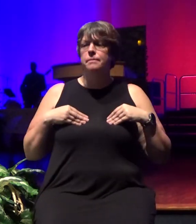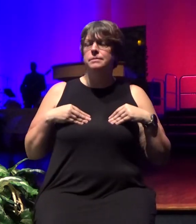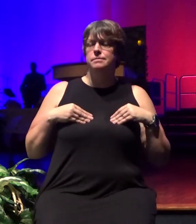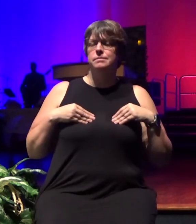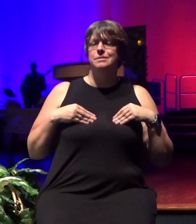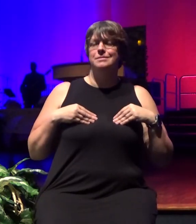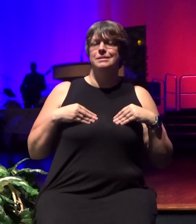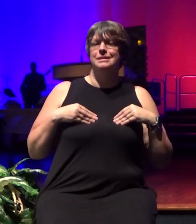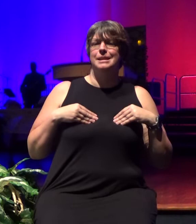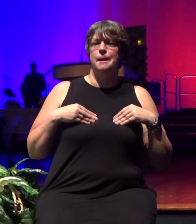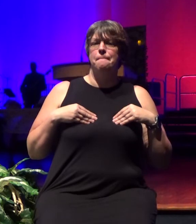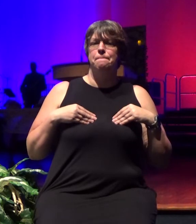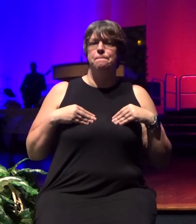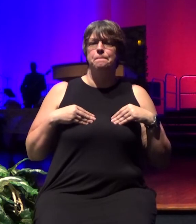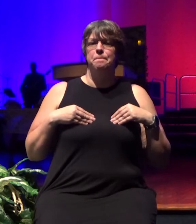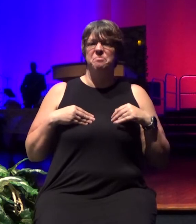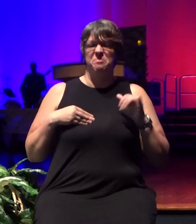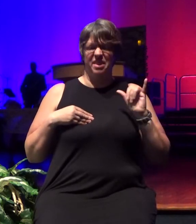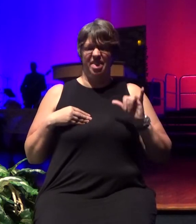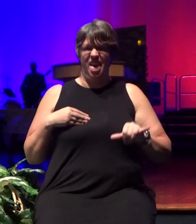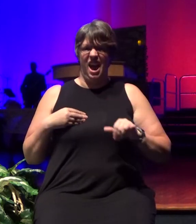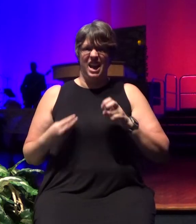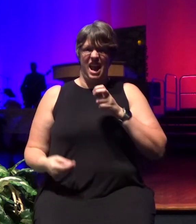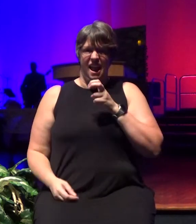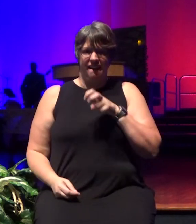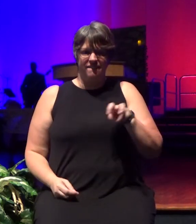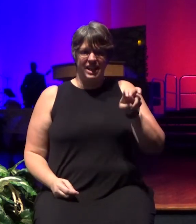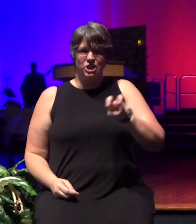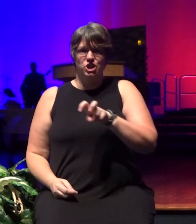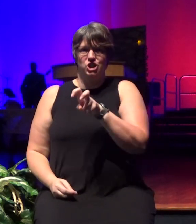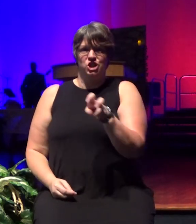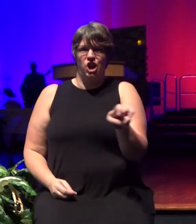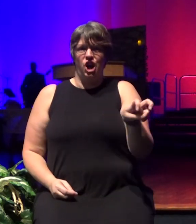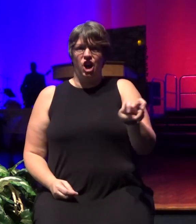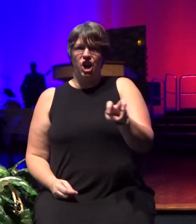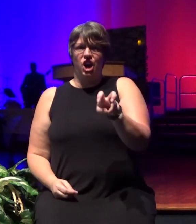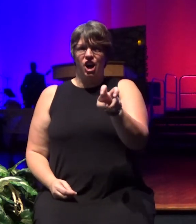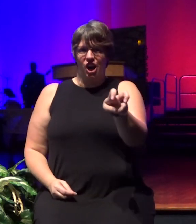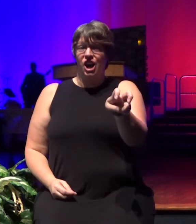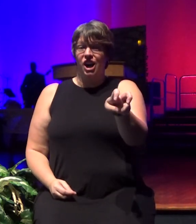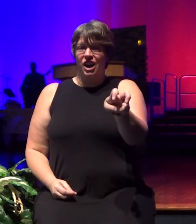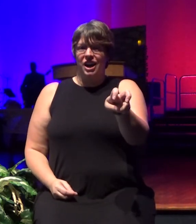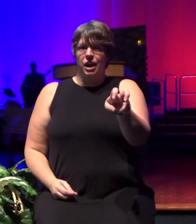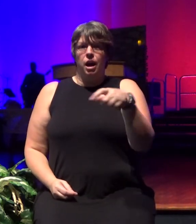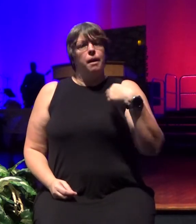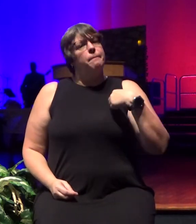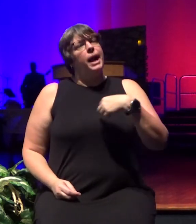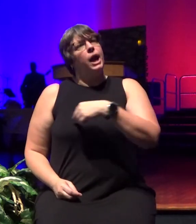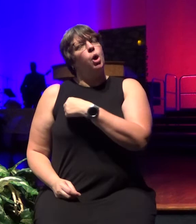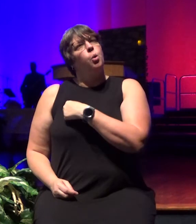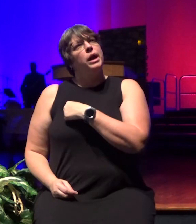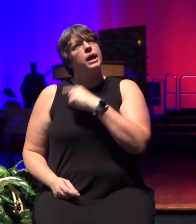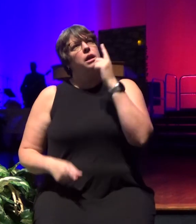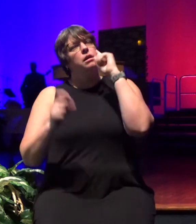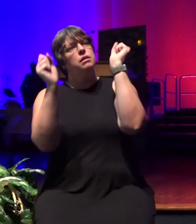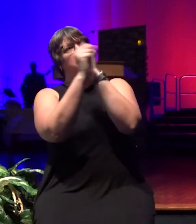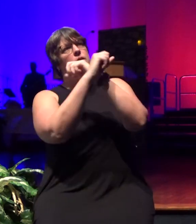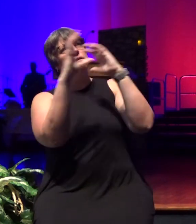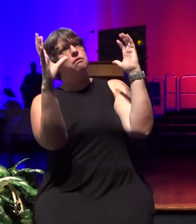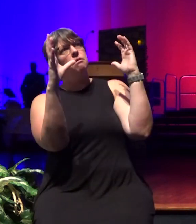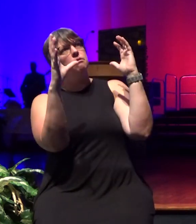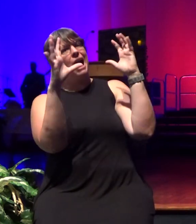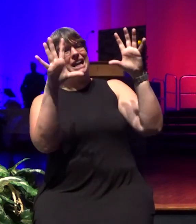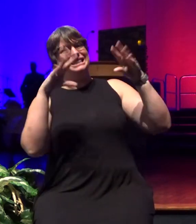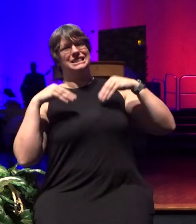As we embrace that with our whole heart, the way is shown. And it's good. Very good. So